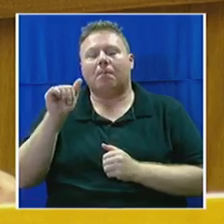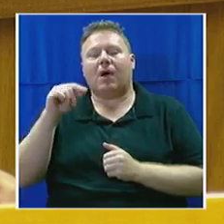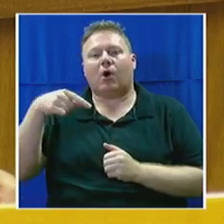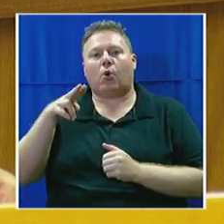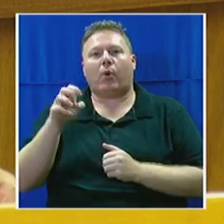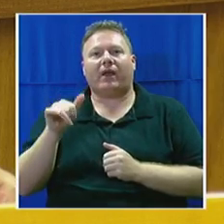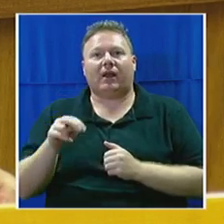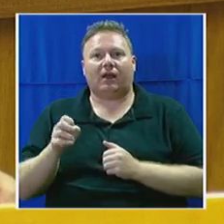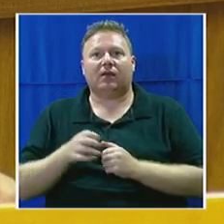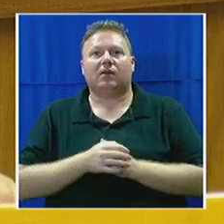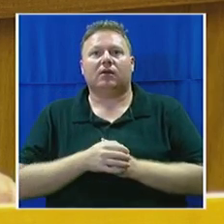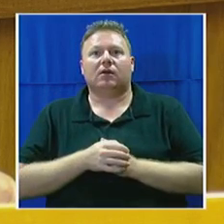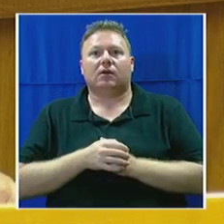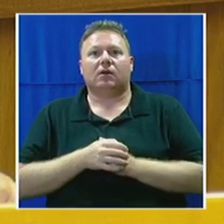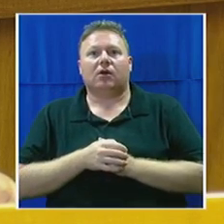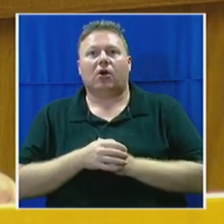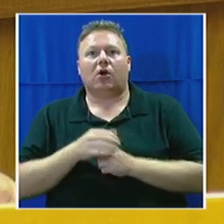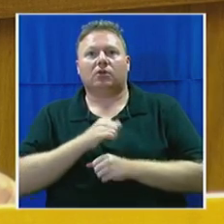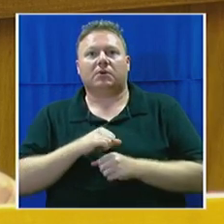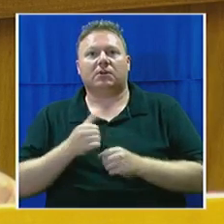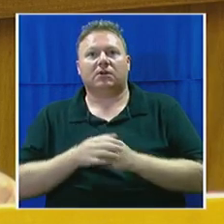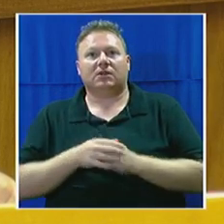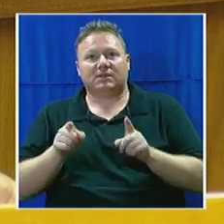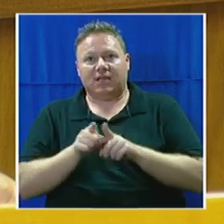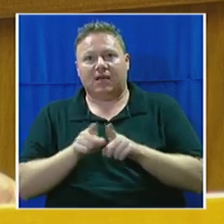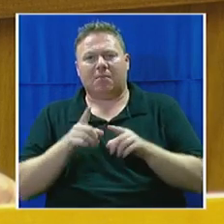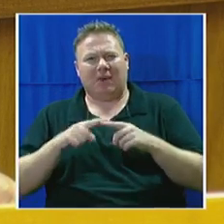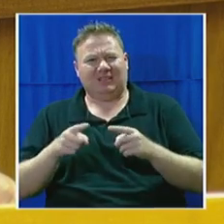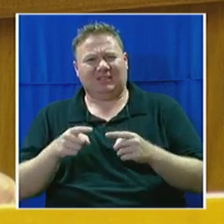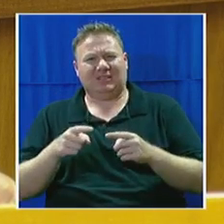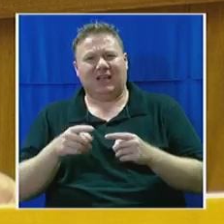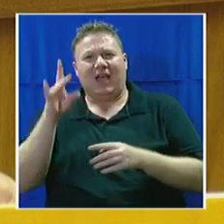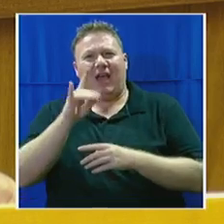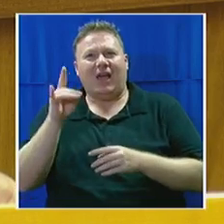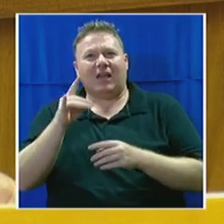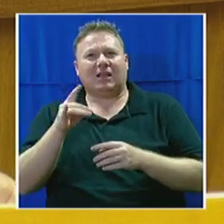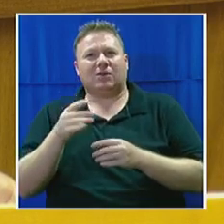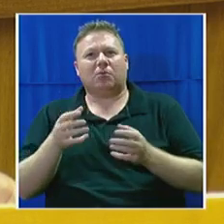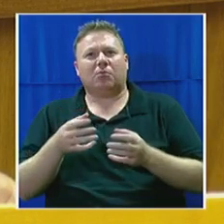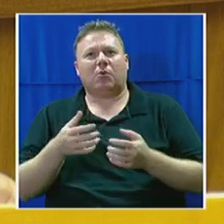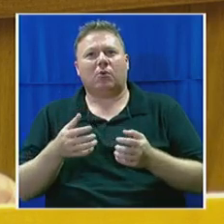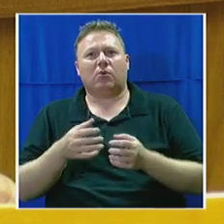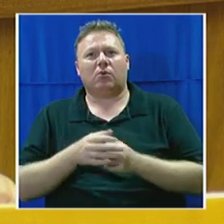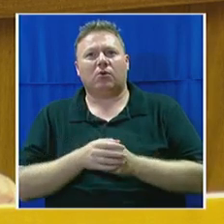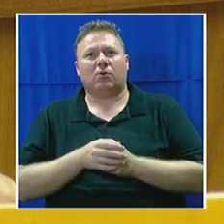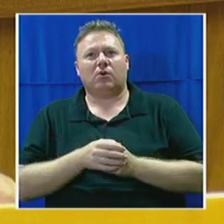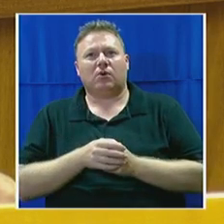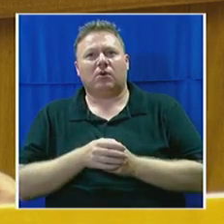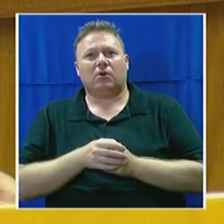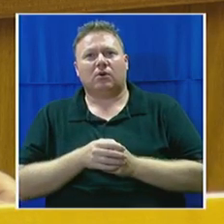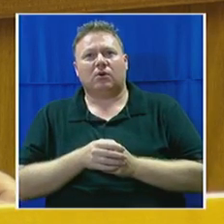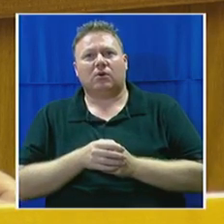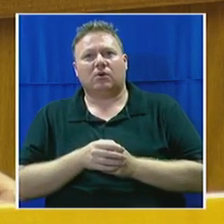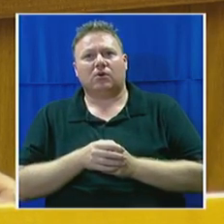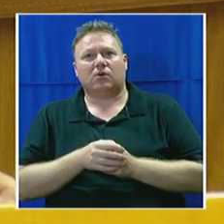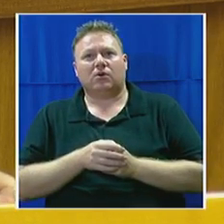I found much of the same, but with animal feces inside the hospital. I could not fathom it until one evening I found